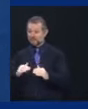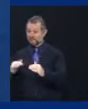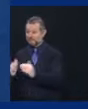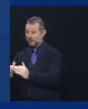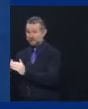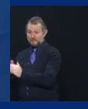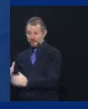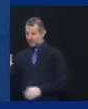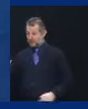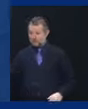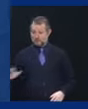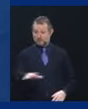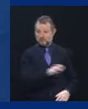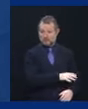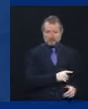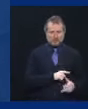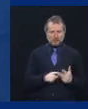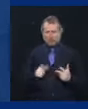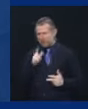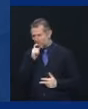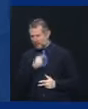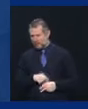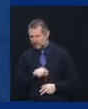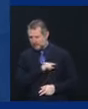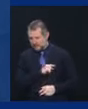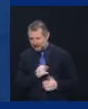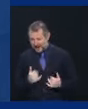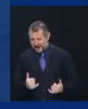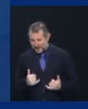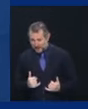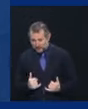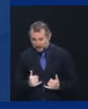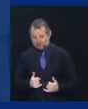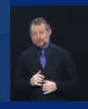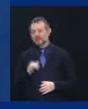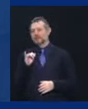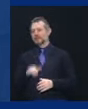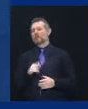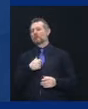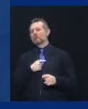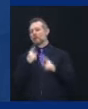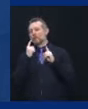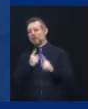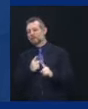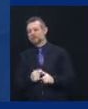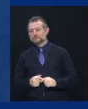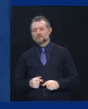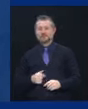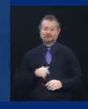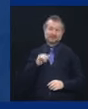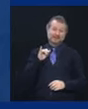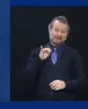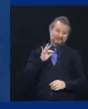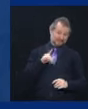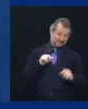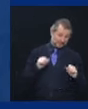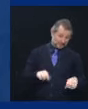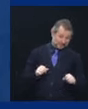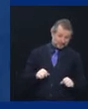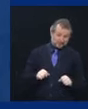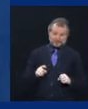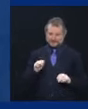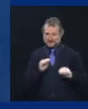among those eligible people. And that's what we're trying to do to the extent practicable, okay? The